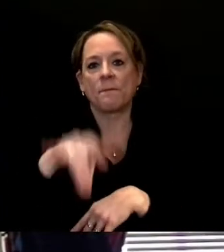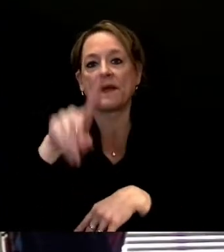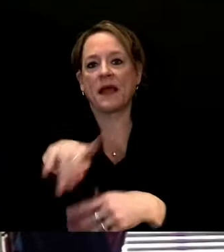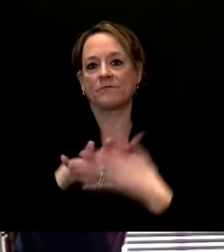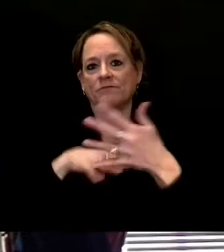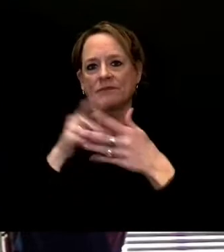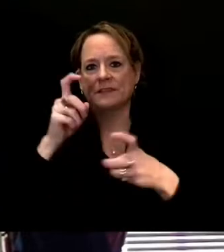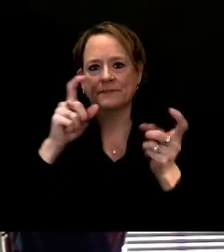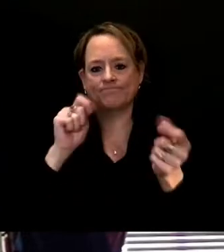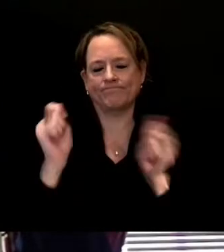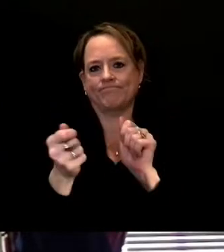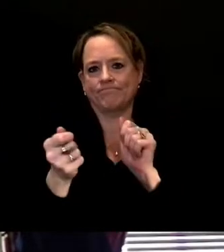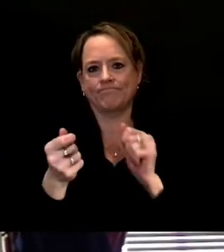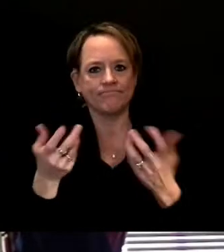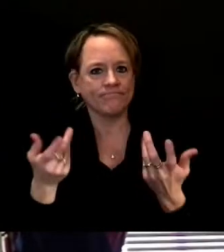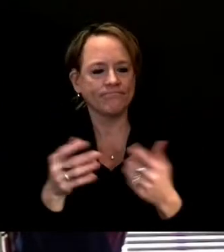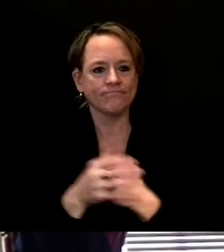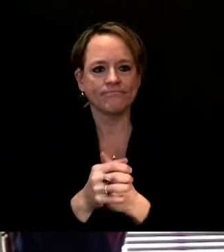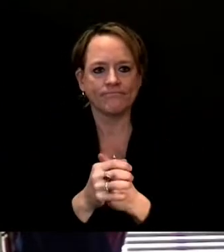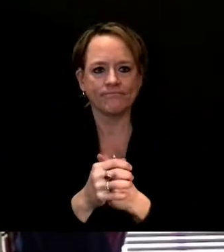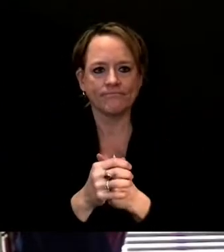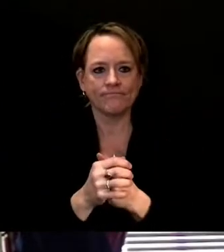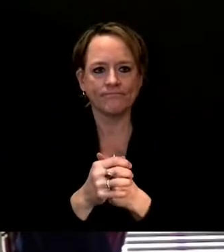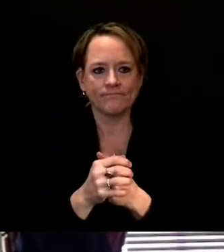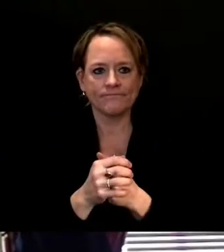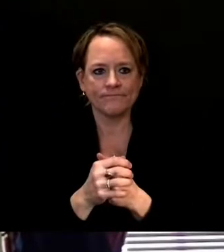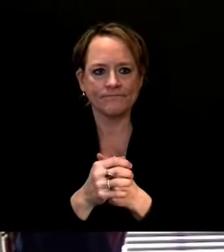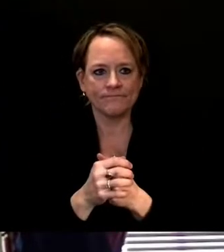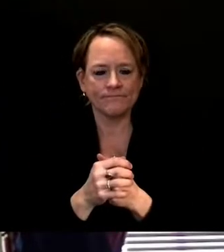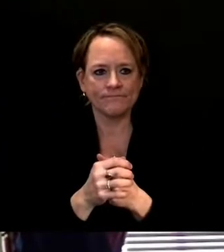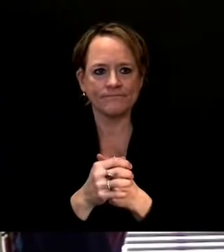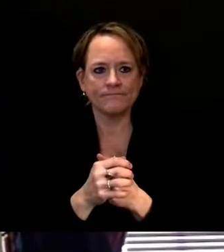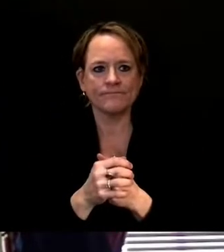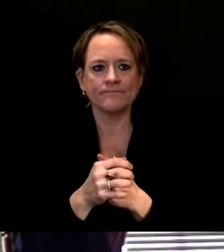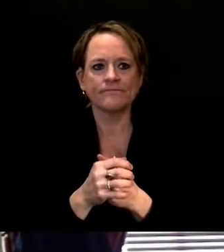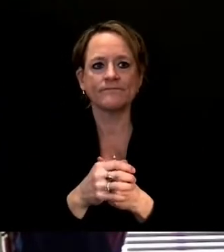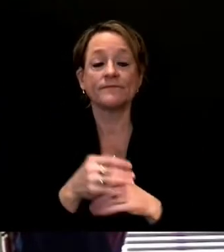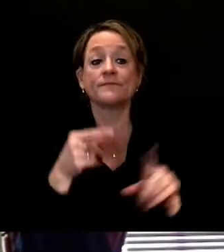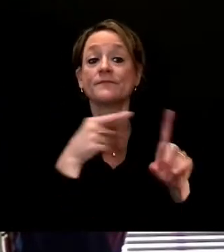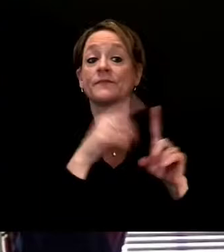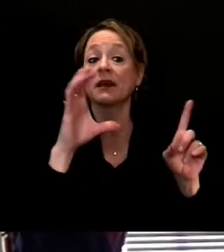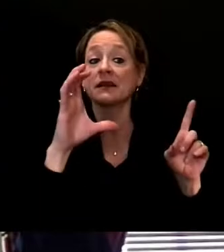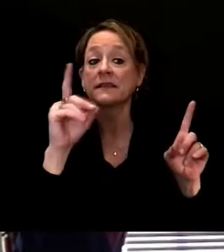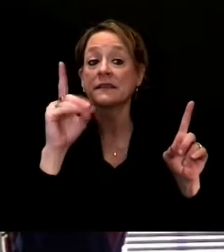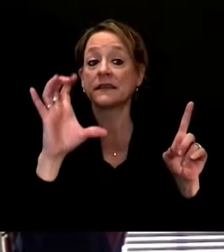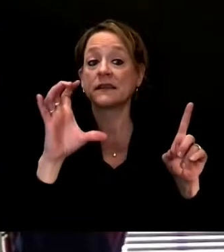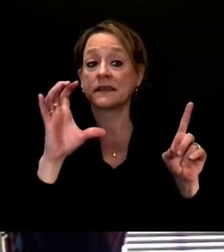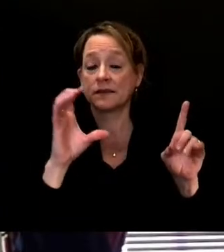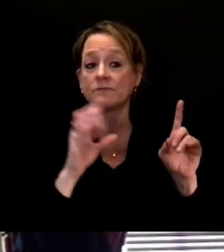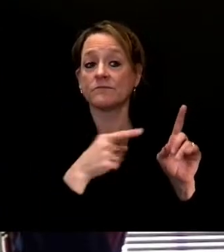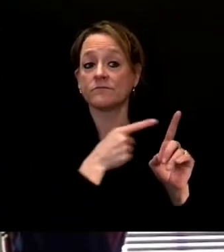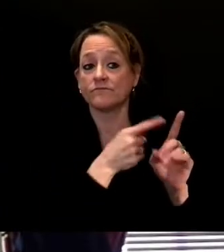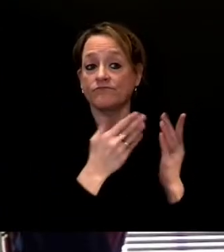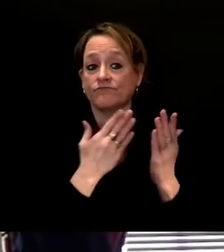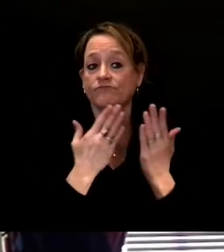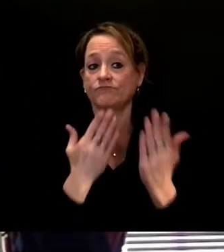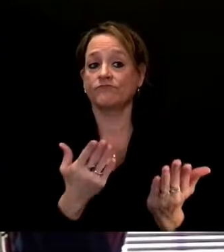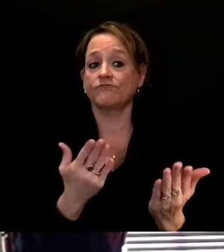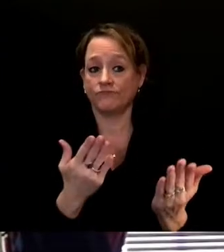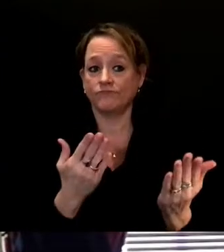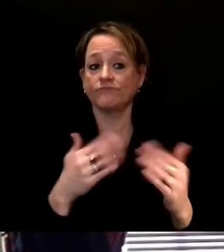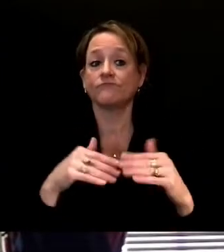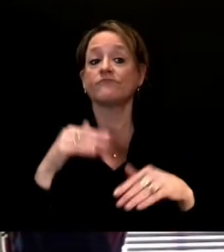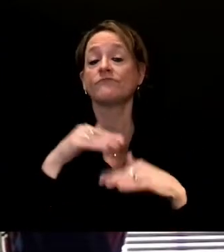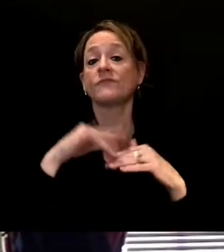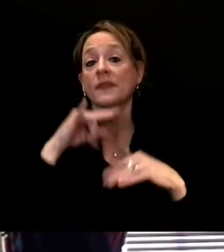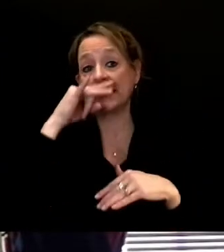booster 5 months after their first vaccine series. Schools are uniquely positioned to help educate families about